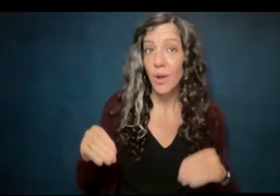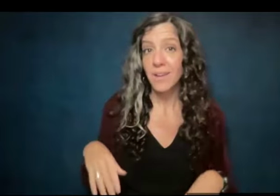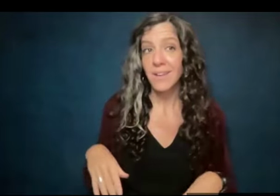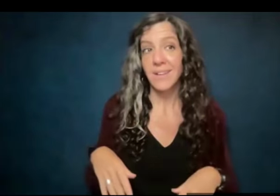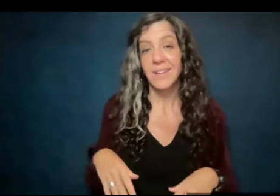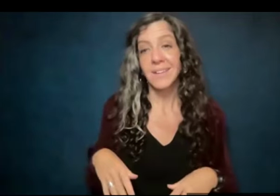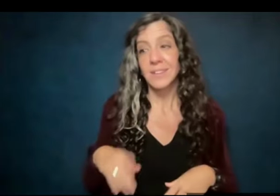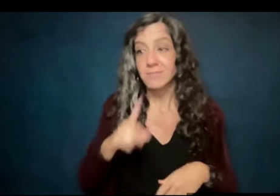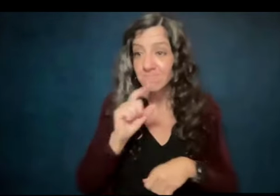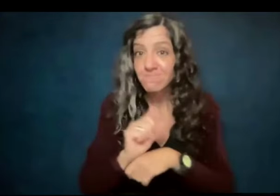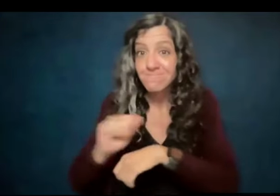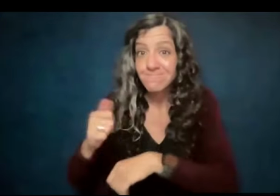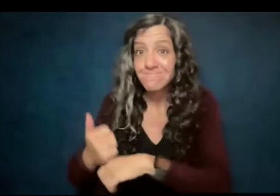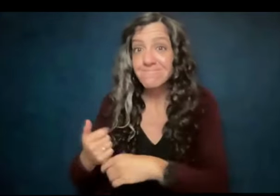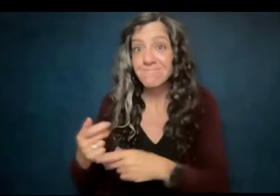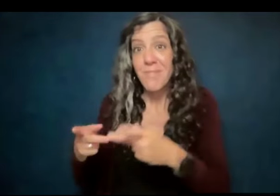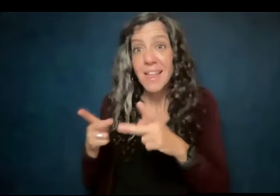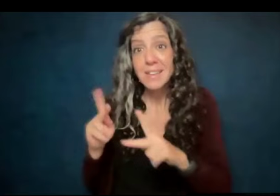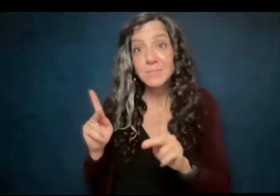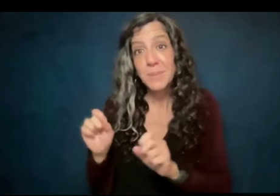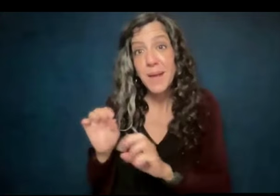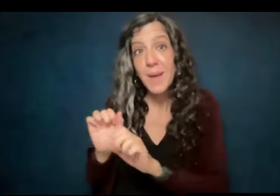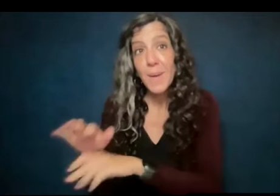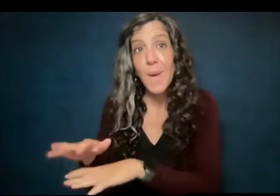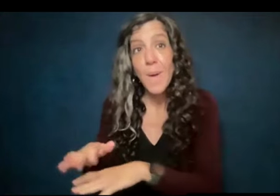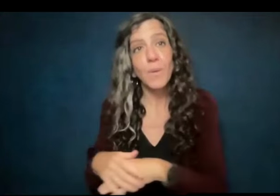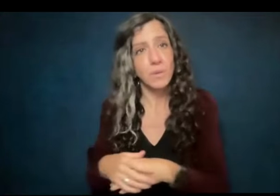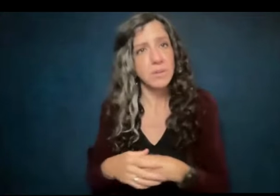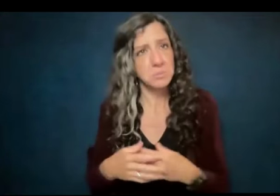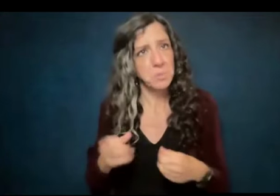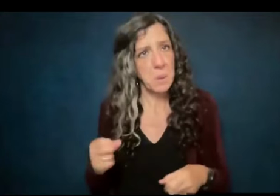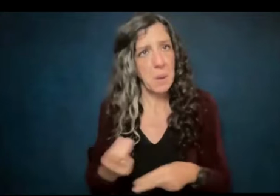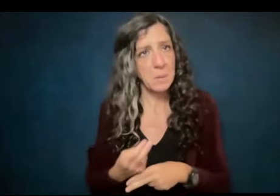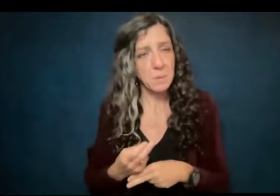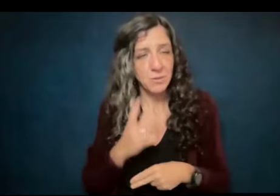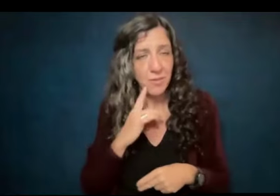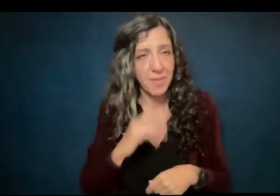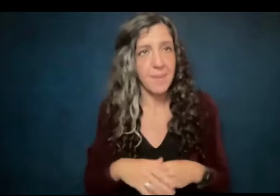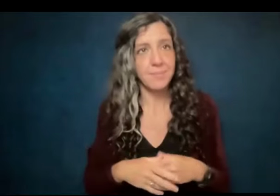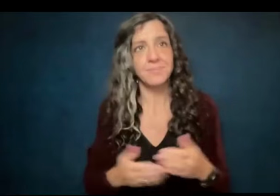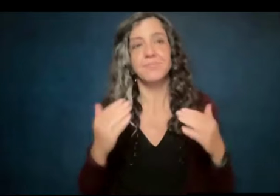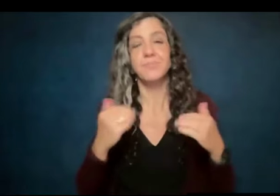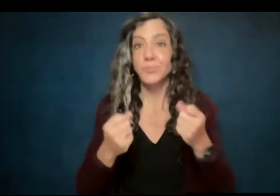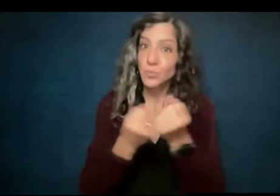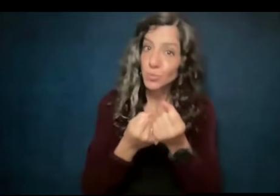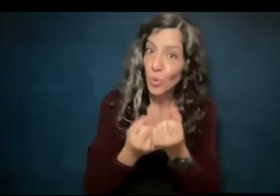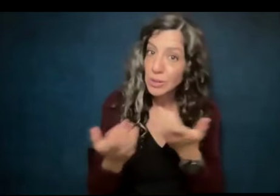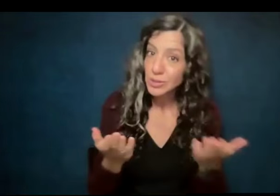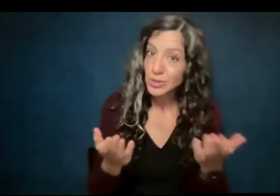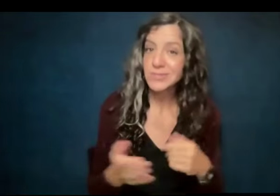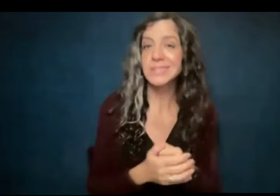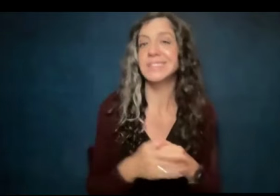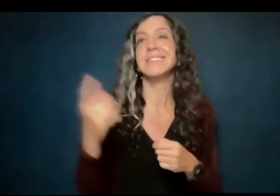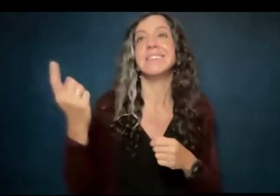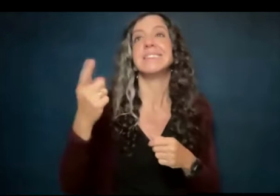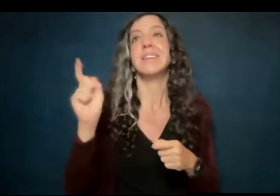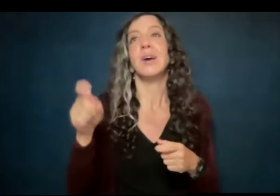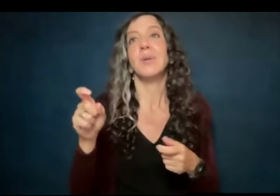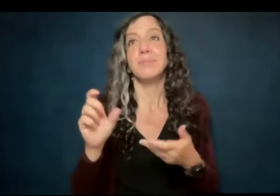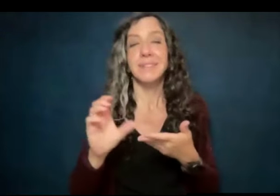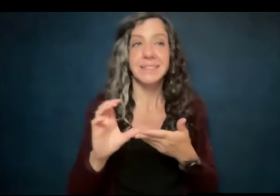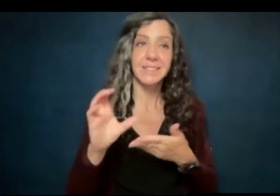could be used to start a business. Support services. If someone needs to fund services to help